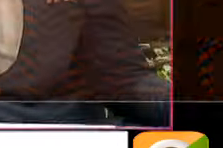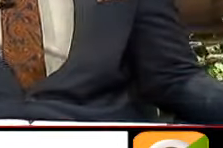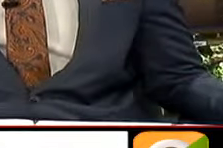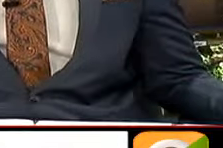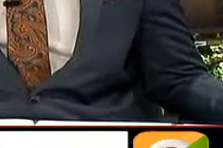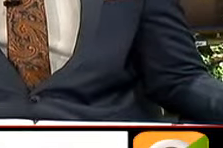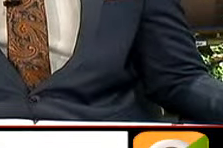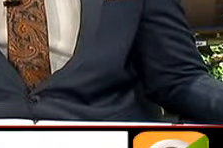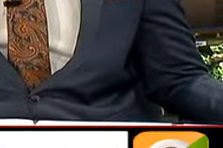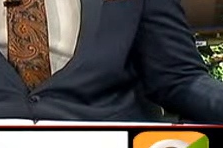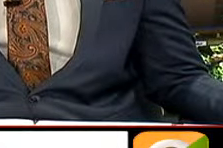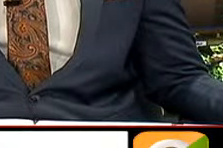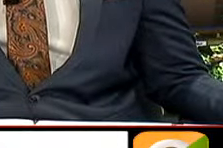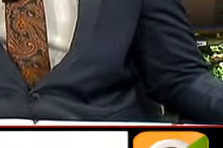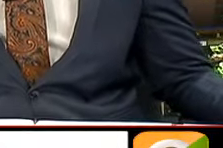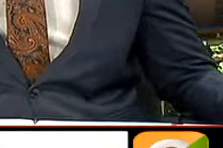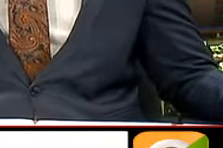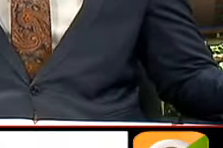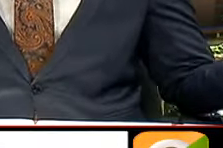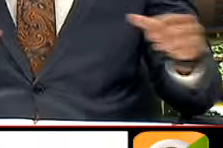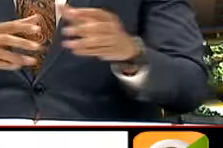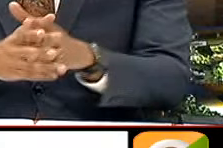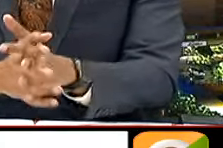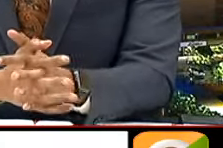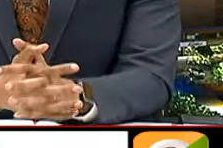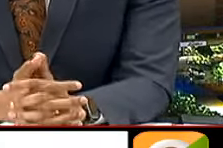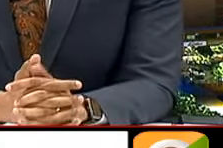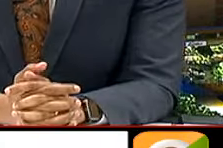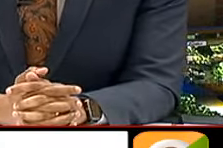their beliefs remain the same. What would you say to that viewer?